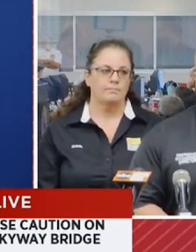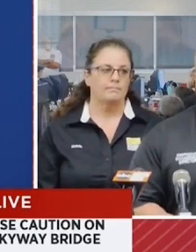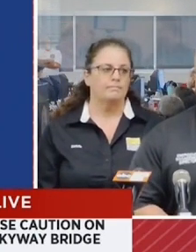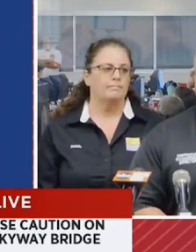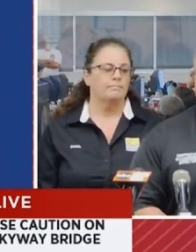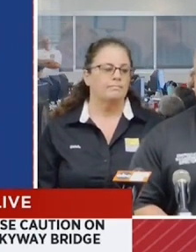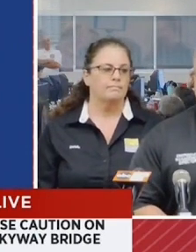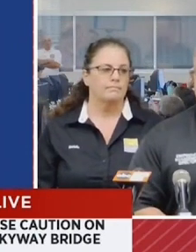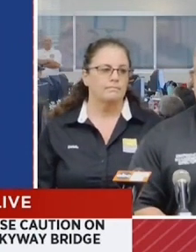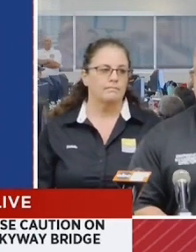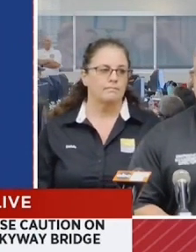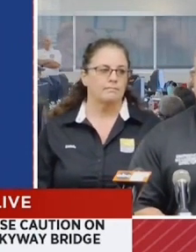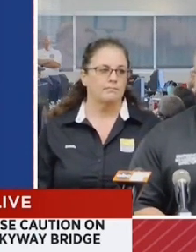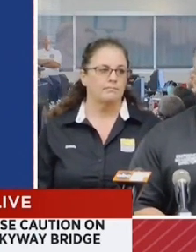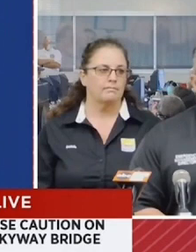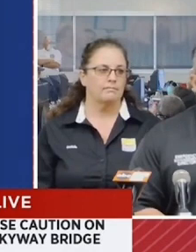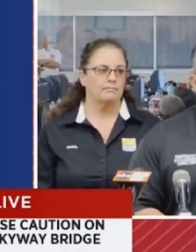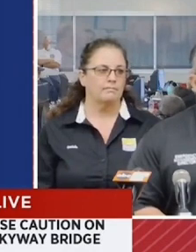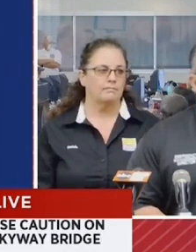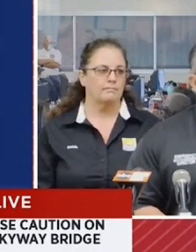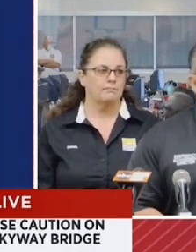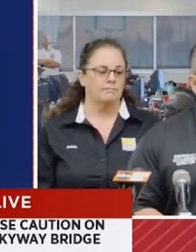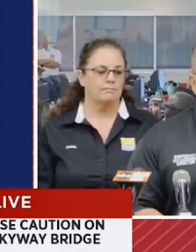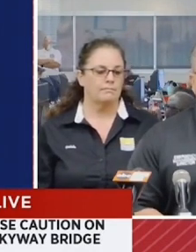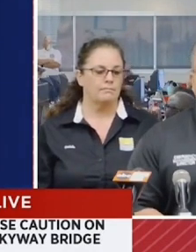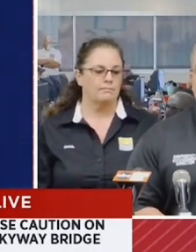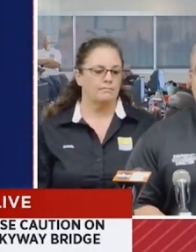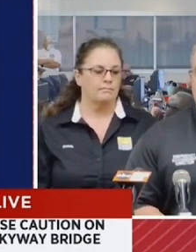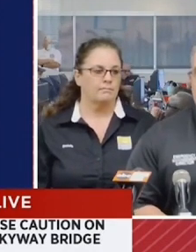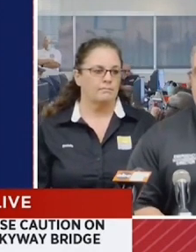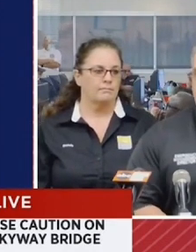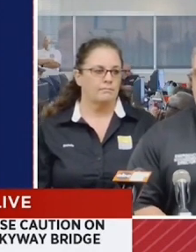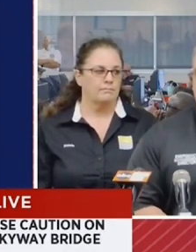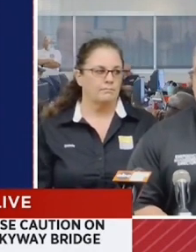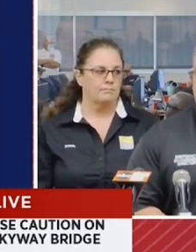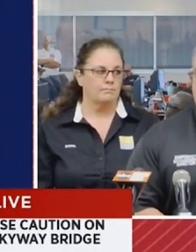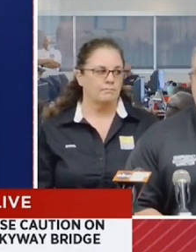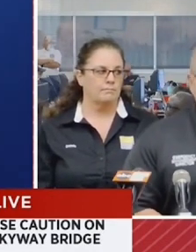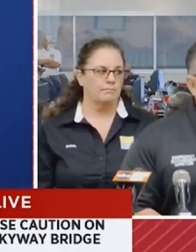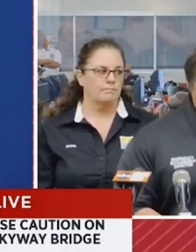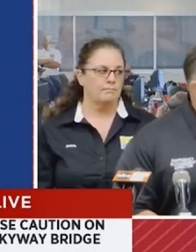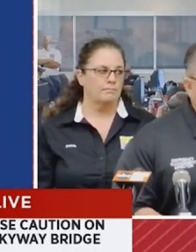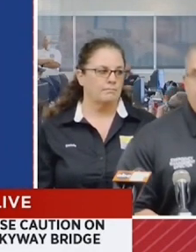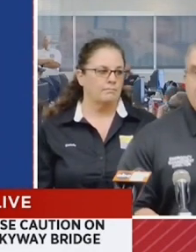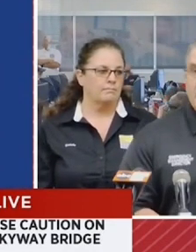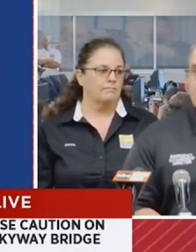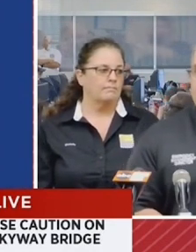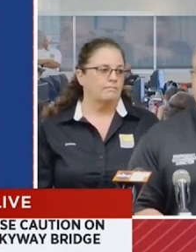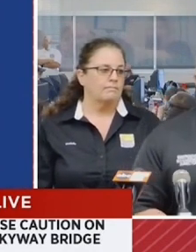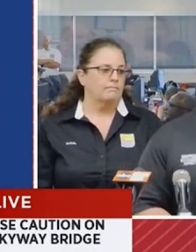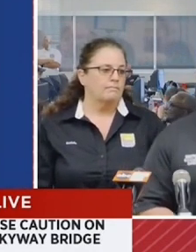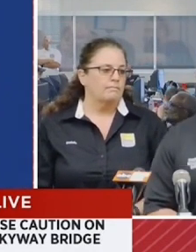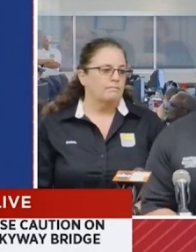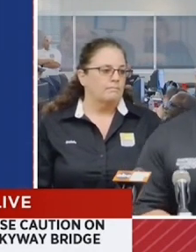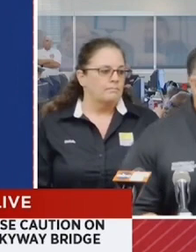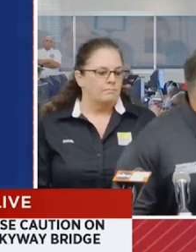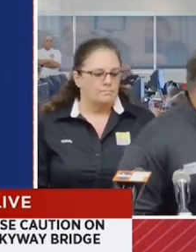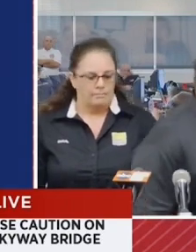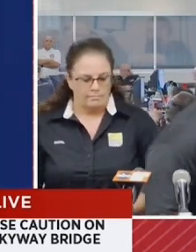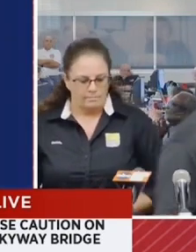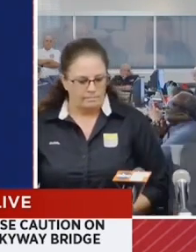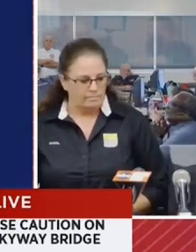to the communities of Aripeka, Hernando Beach, and Pine Island. To speak a little bit more about that, I'd like to turn it over to Commissioner Brian